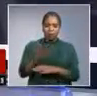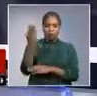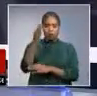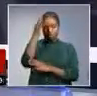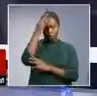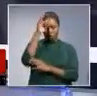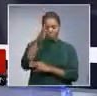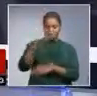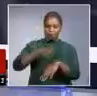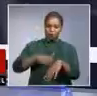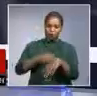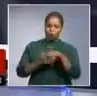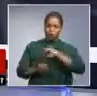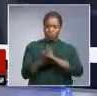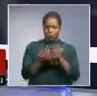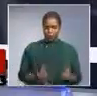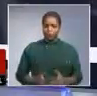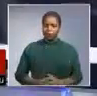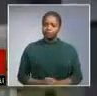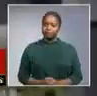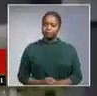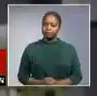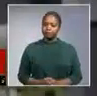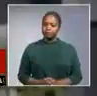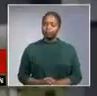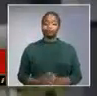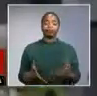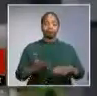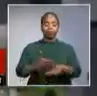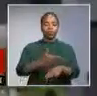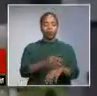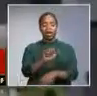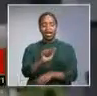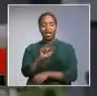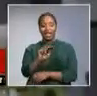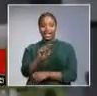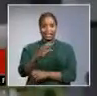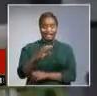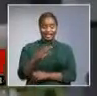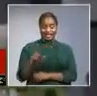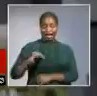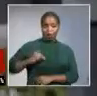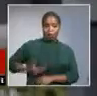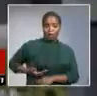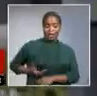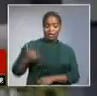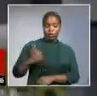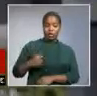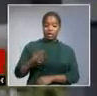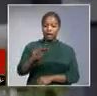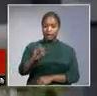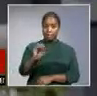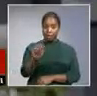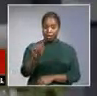Erin Bates with details of what happened today. Former ANC MP Vytjie Mentor says that Lakela Kaunda